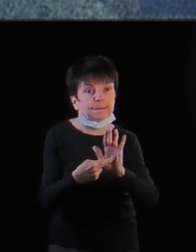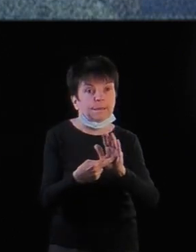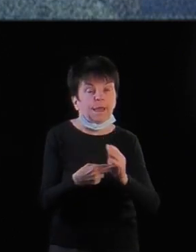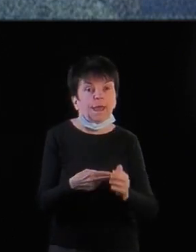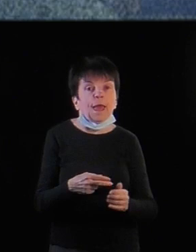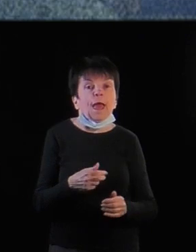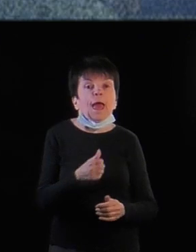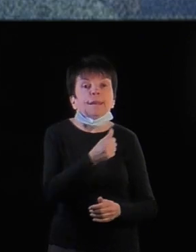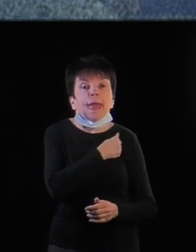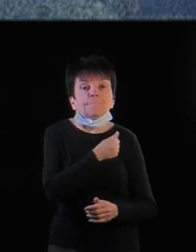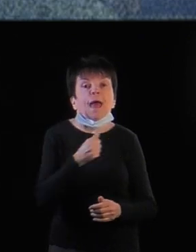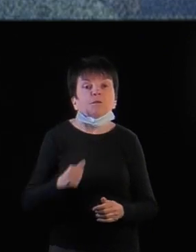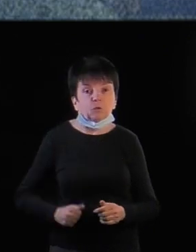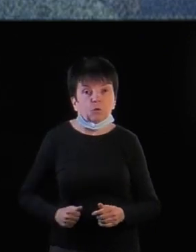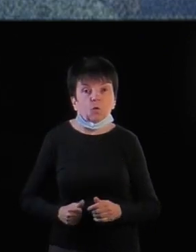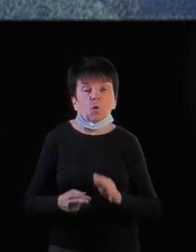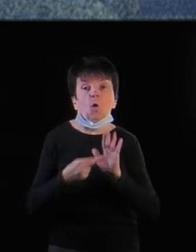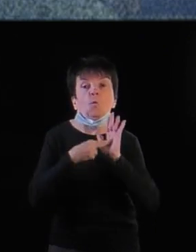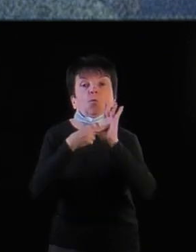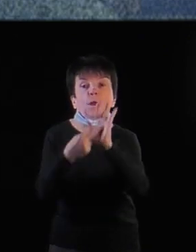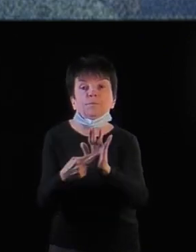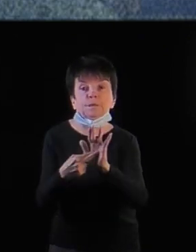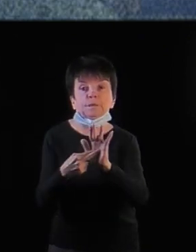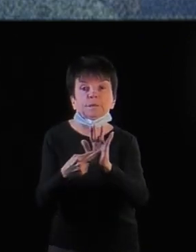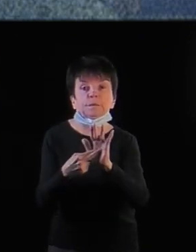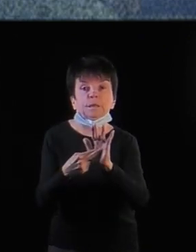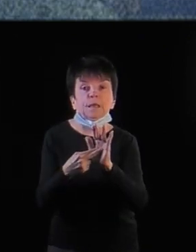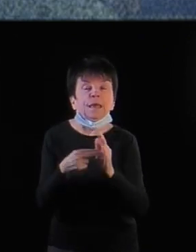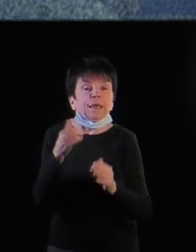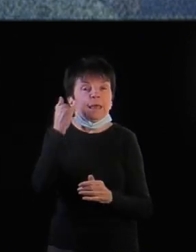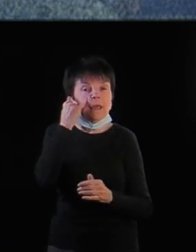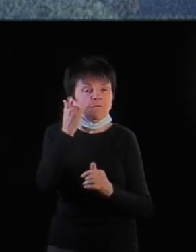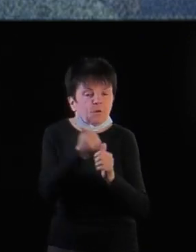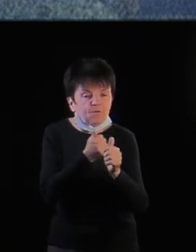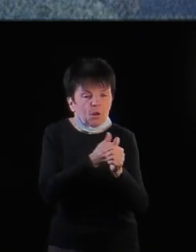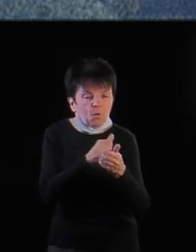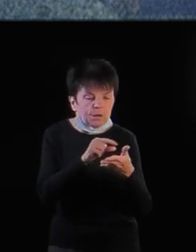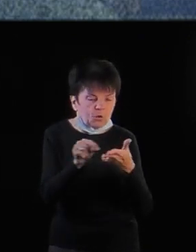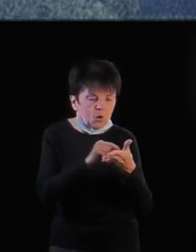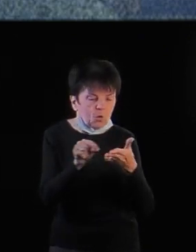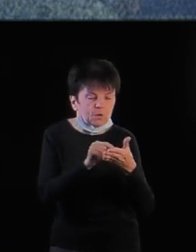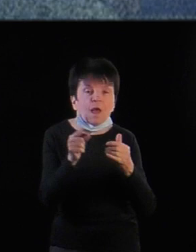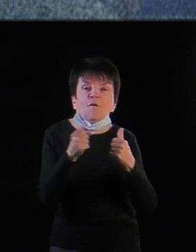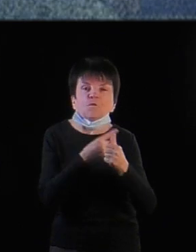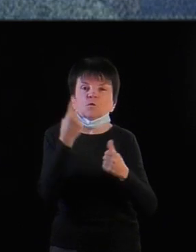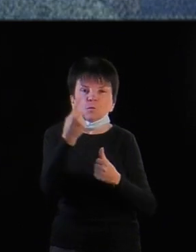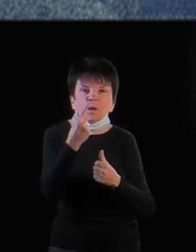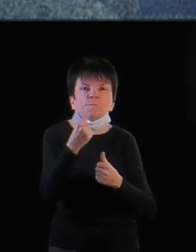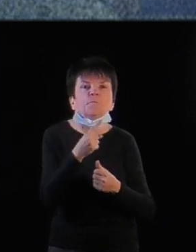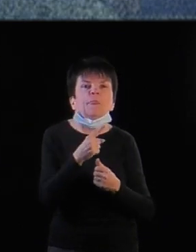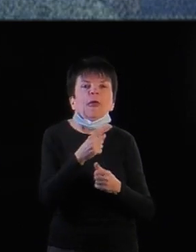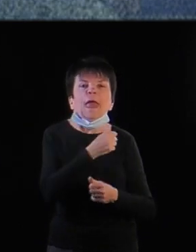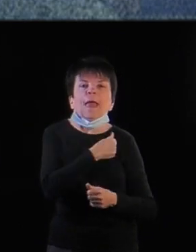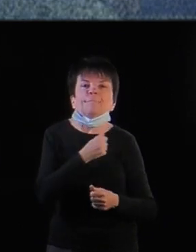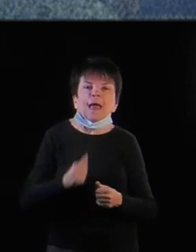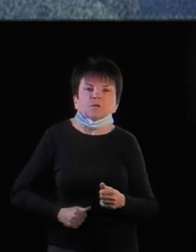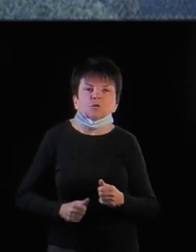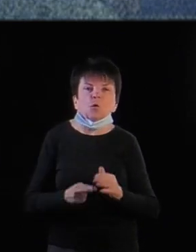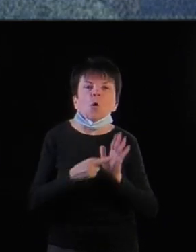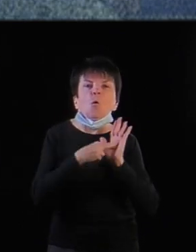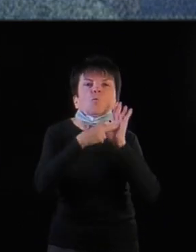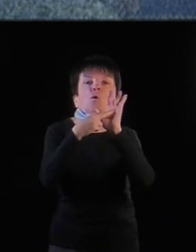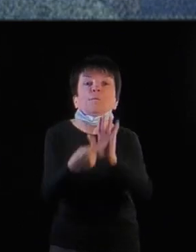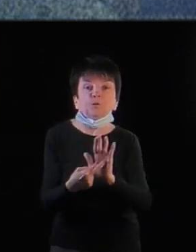ambassador represents. You just kind of, if you're following along in your message notes, there's your fill in the blank. First one, an ambassador represents. What